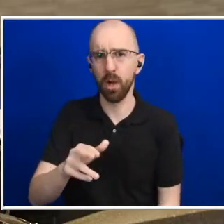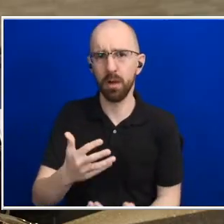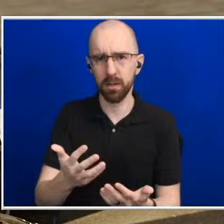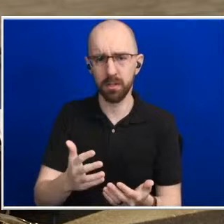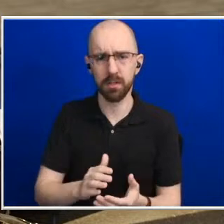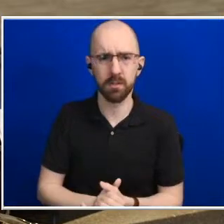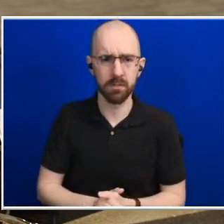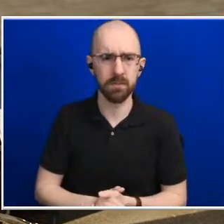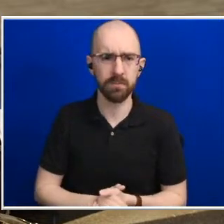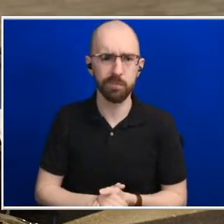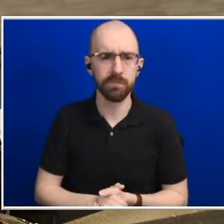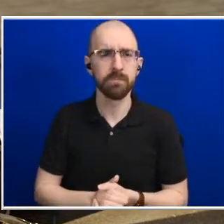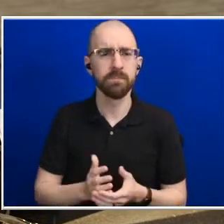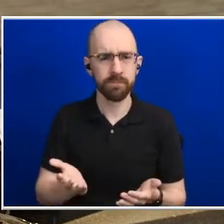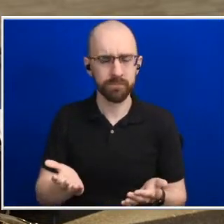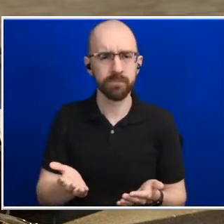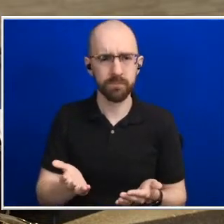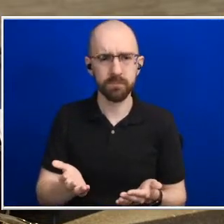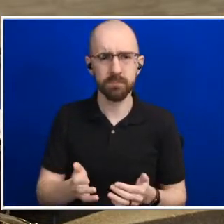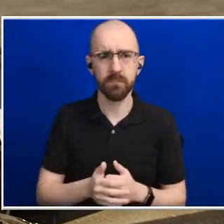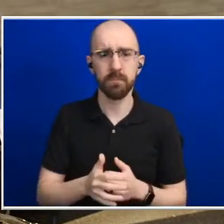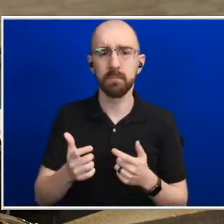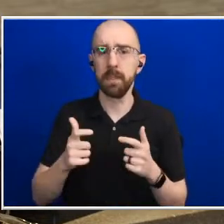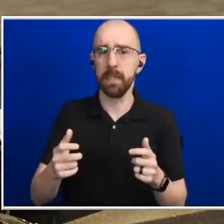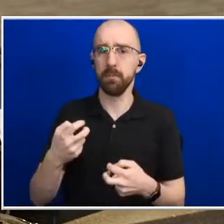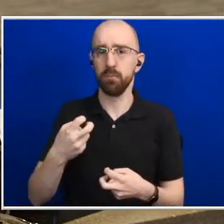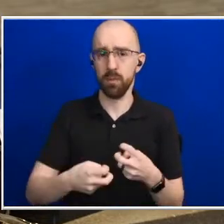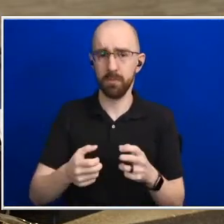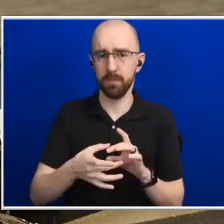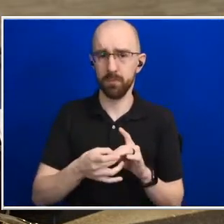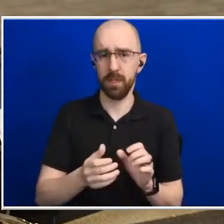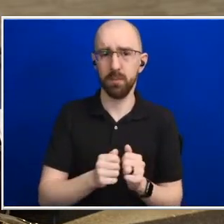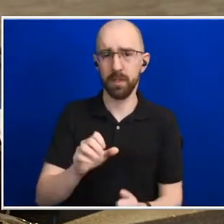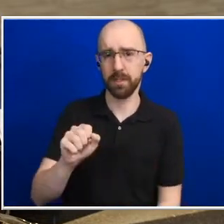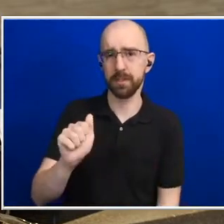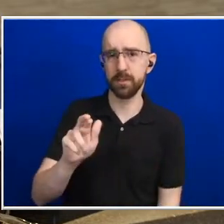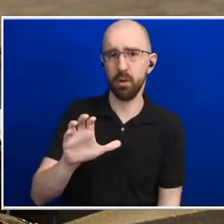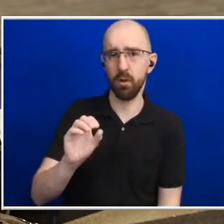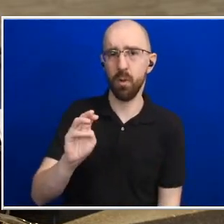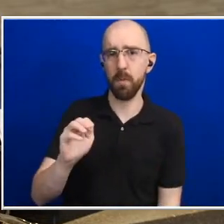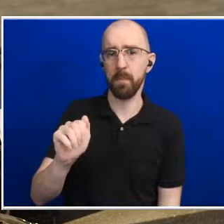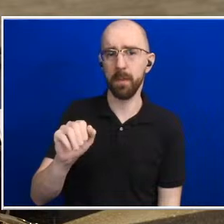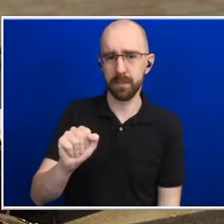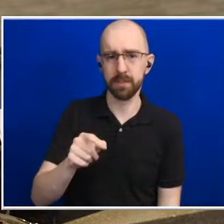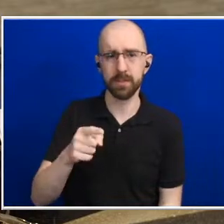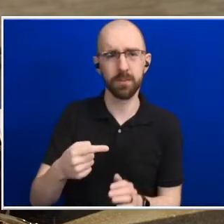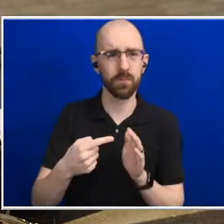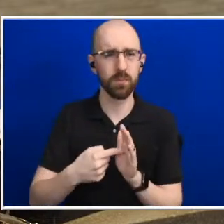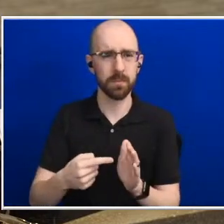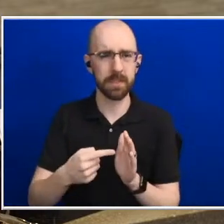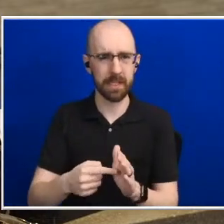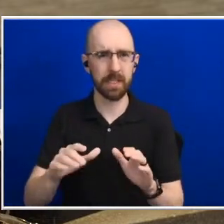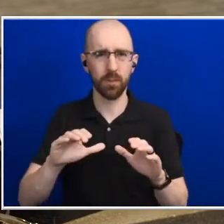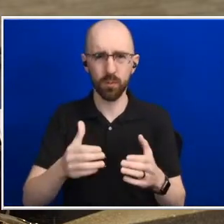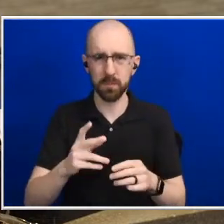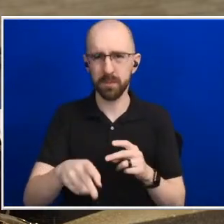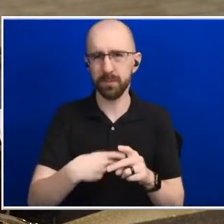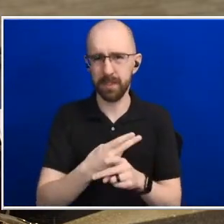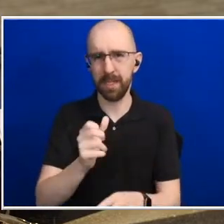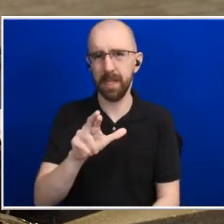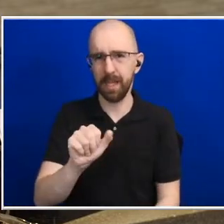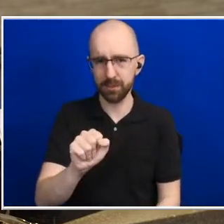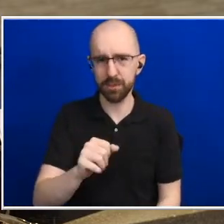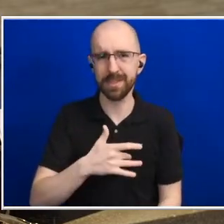So the greatest problem with regard to sarcomas representing a group of cancers, typically of